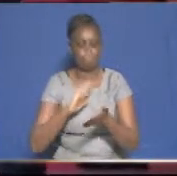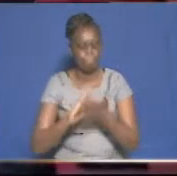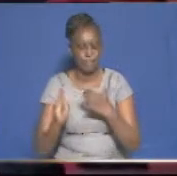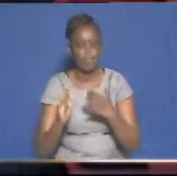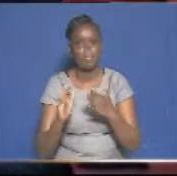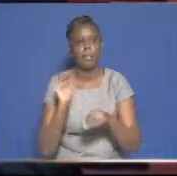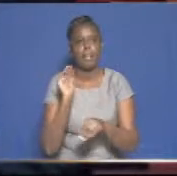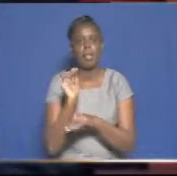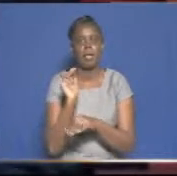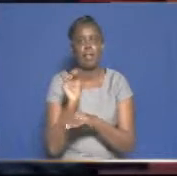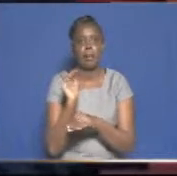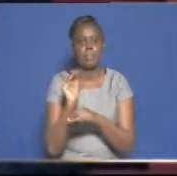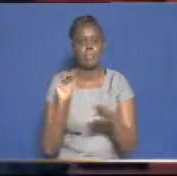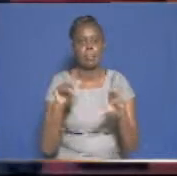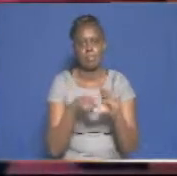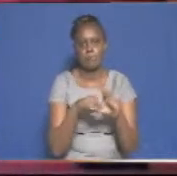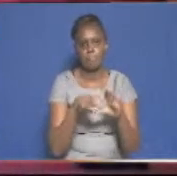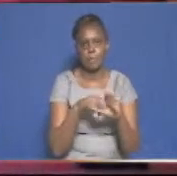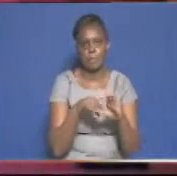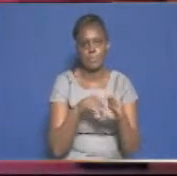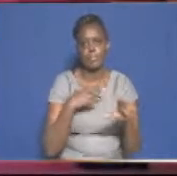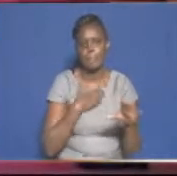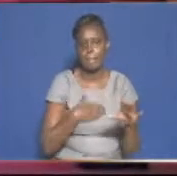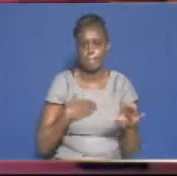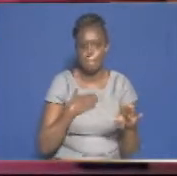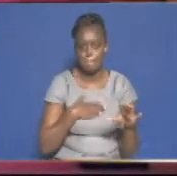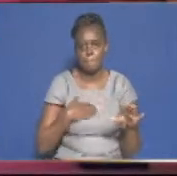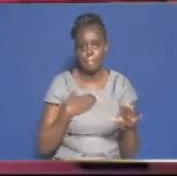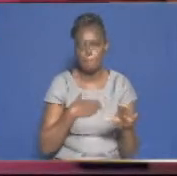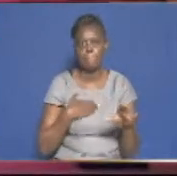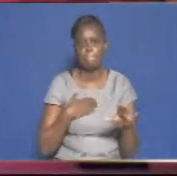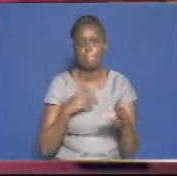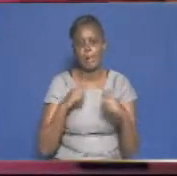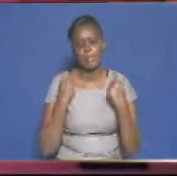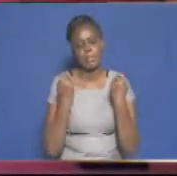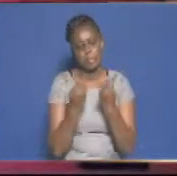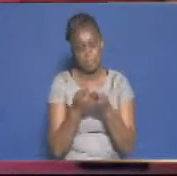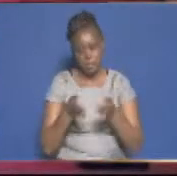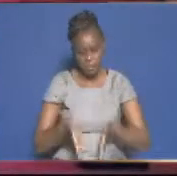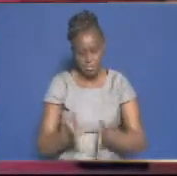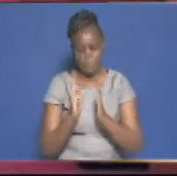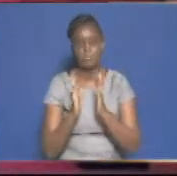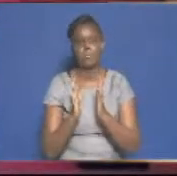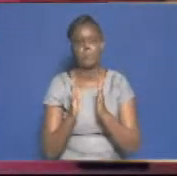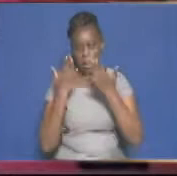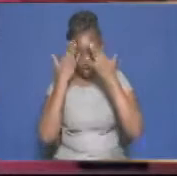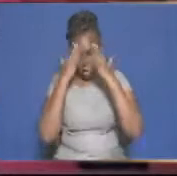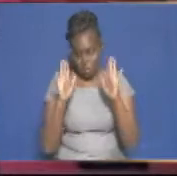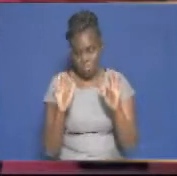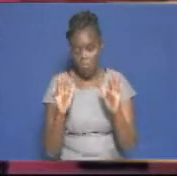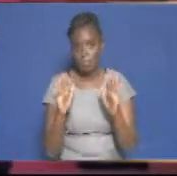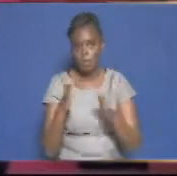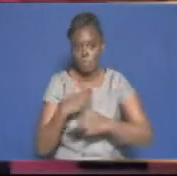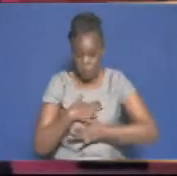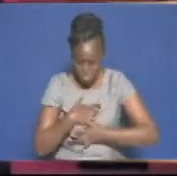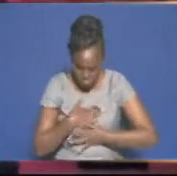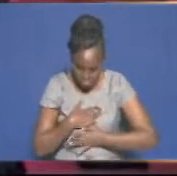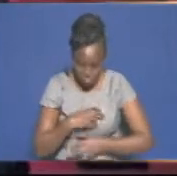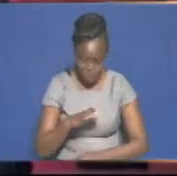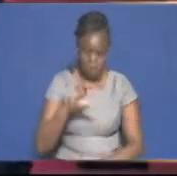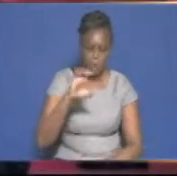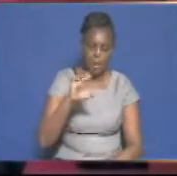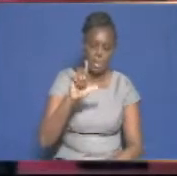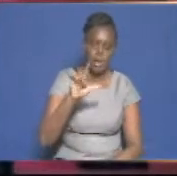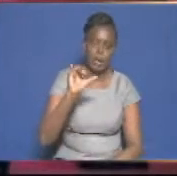ask that members, in our traditional way, I don't know whether it's Honorable Elisha who will be mobilizing